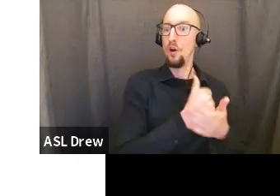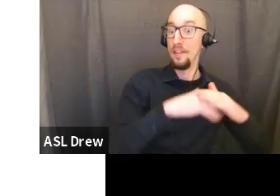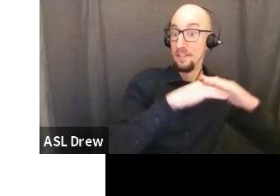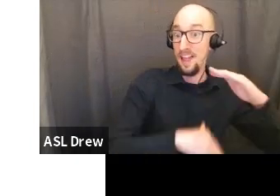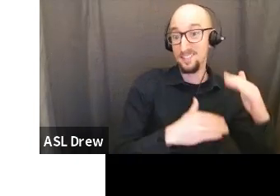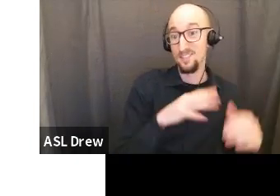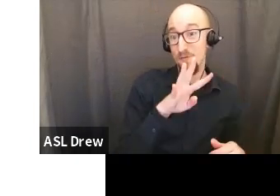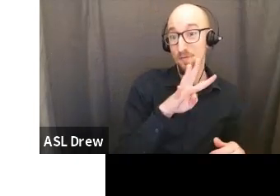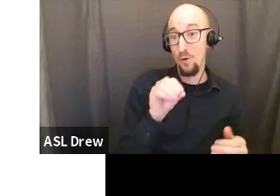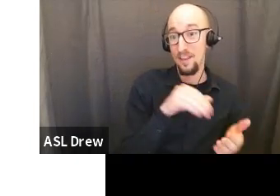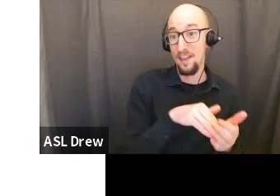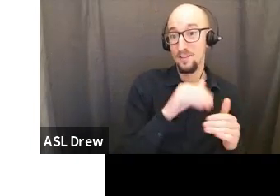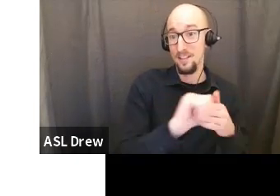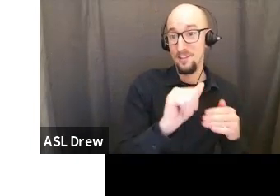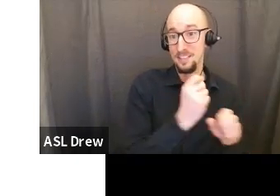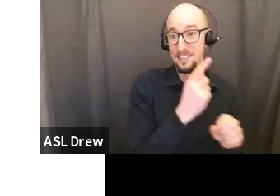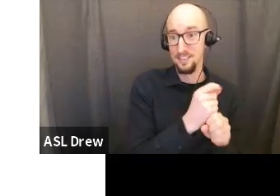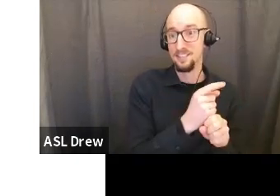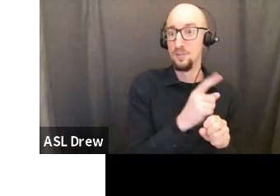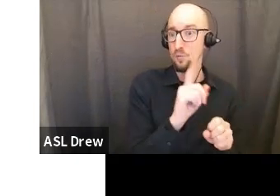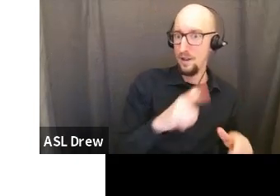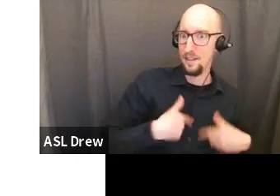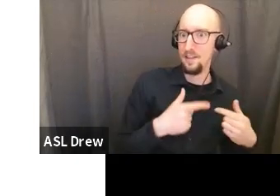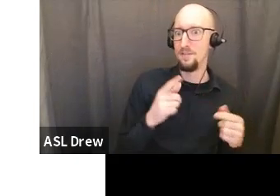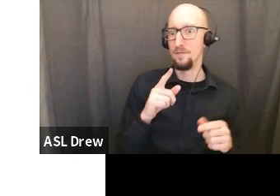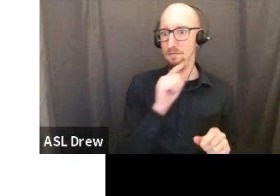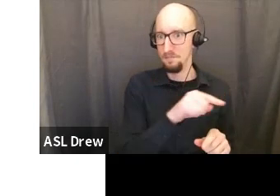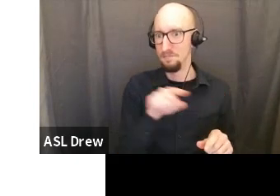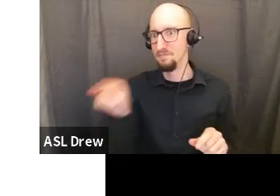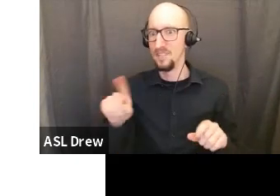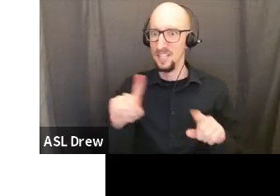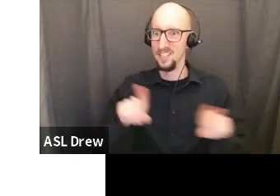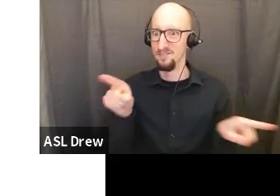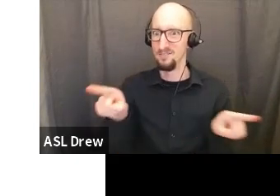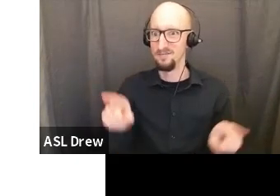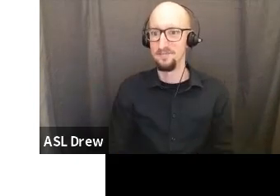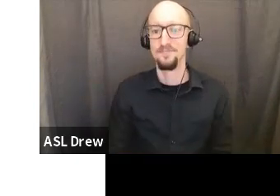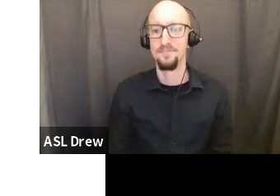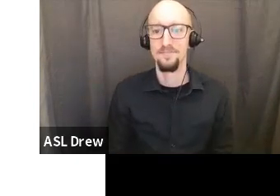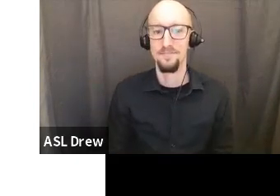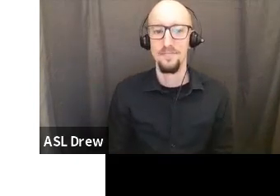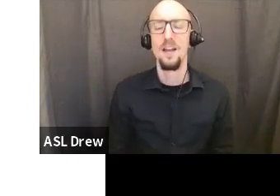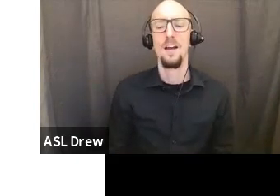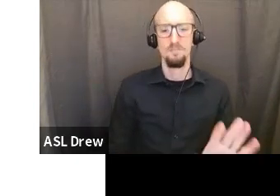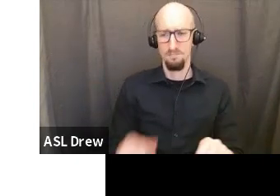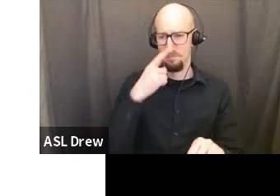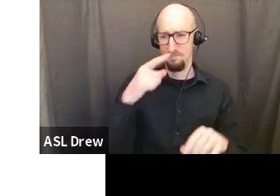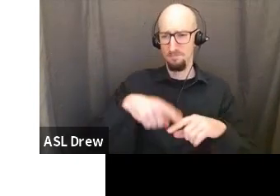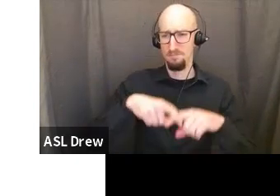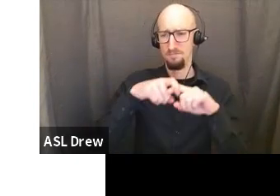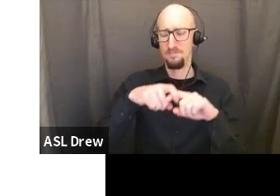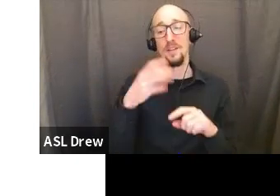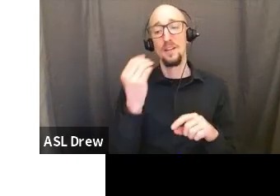year. Next slide. And if I can pause for a second, I'm